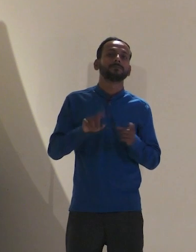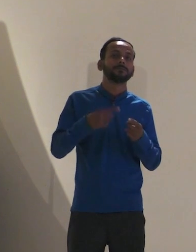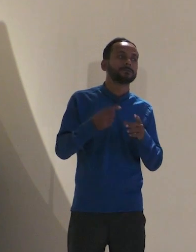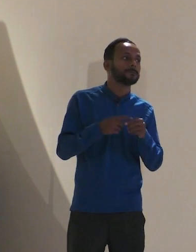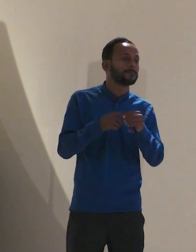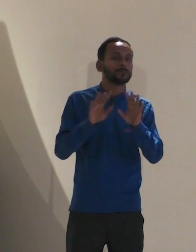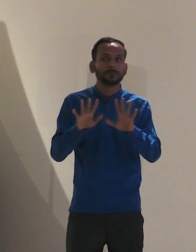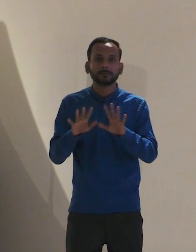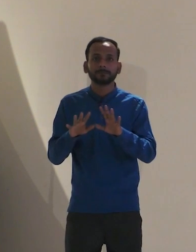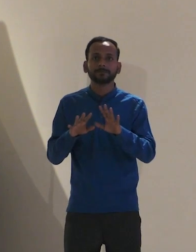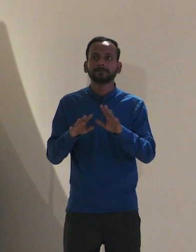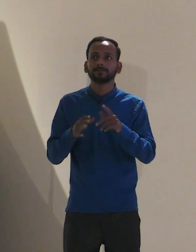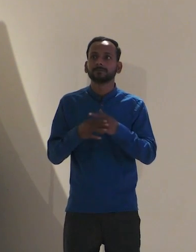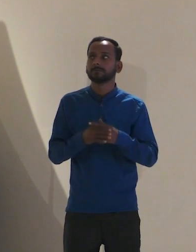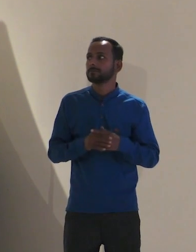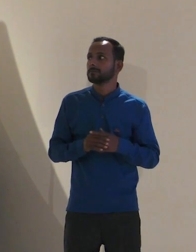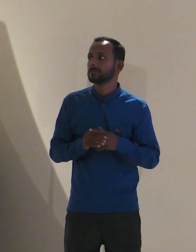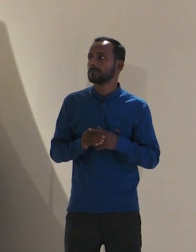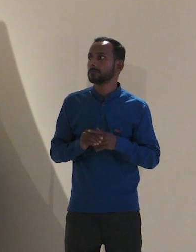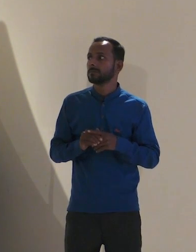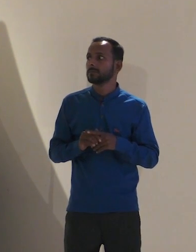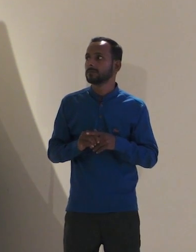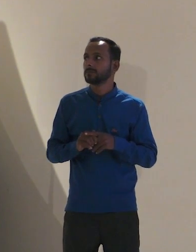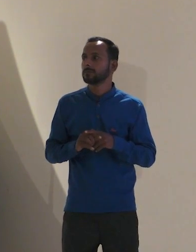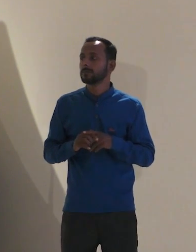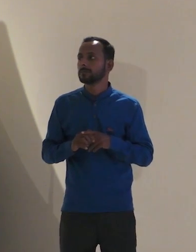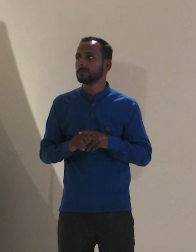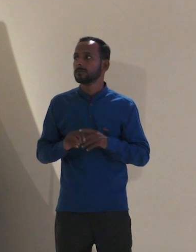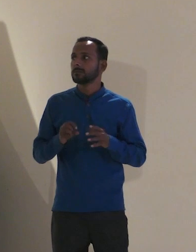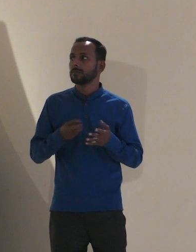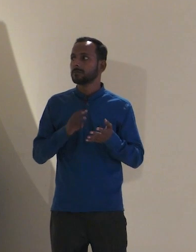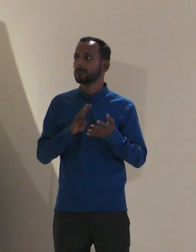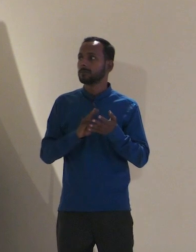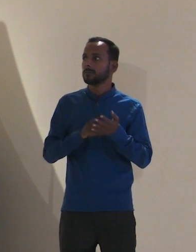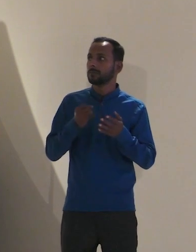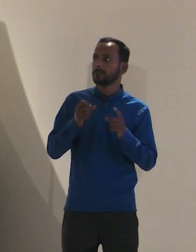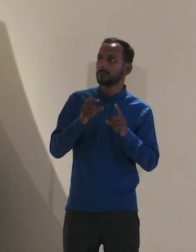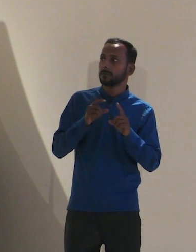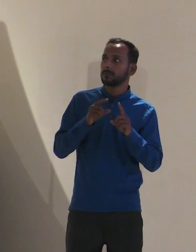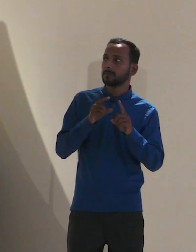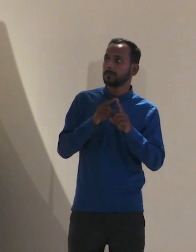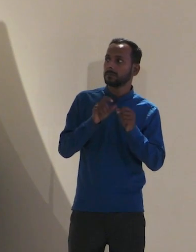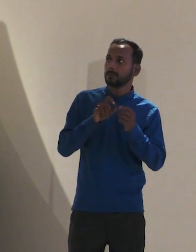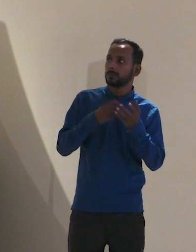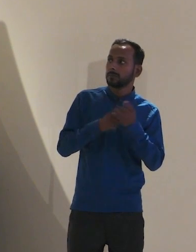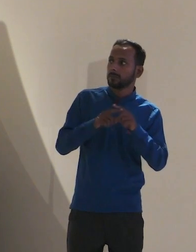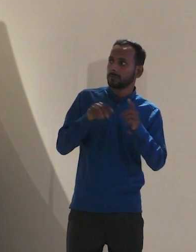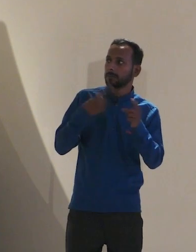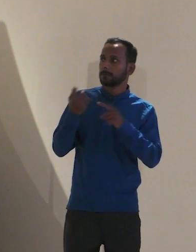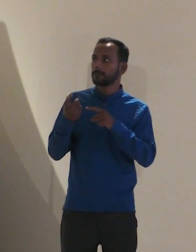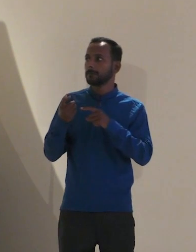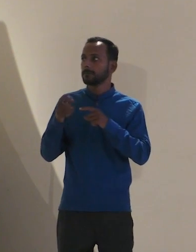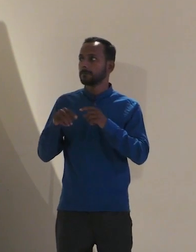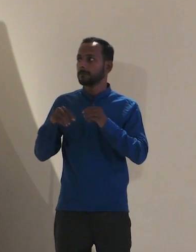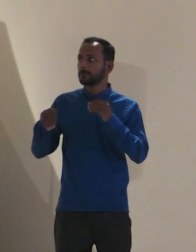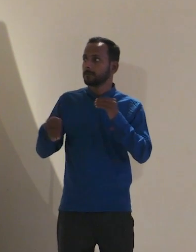Hi. My name is Shalini Wadwana. I was a moderator in the panel in the morning. I'm a curator, I'm